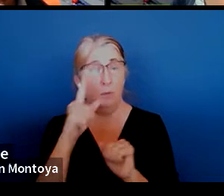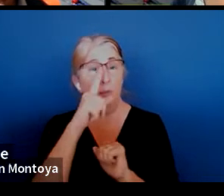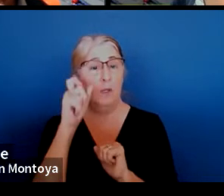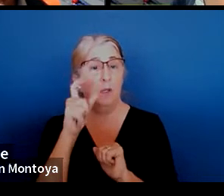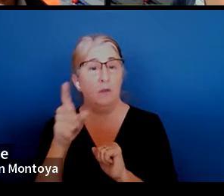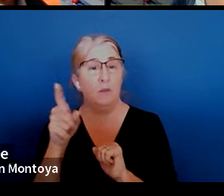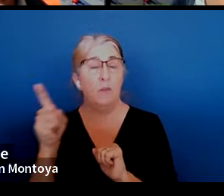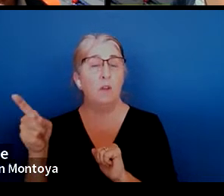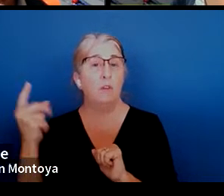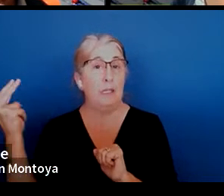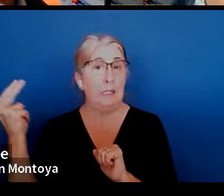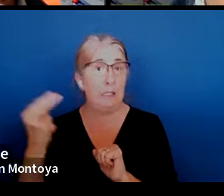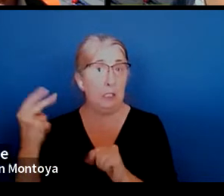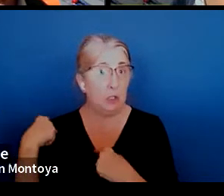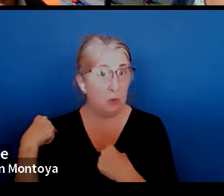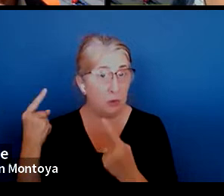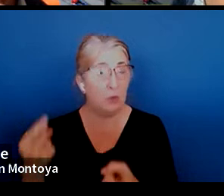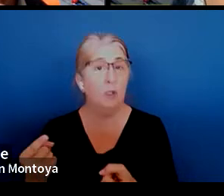a historic